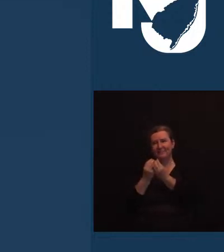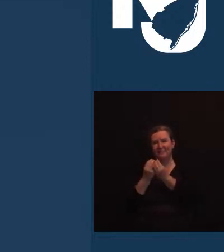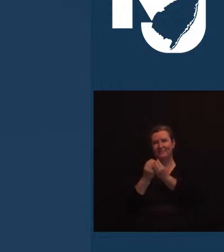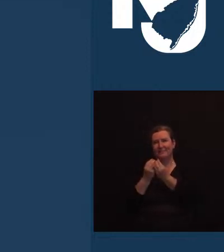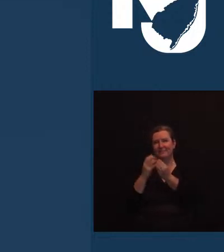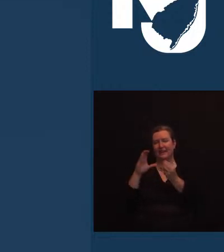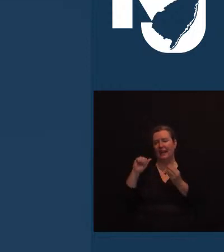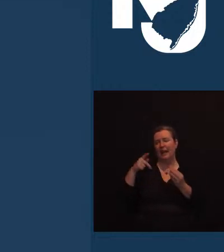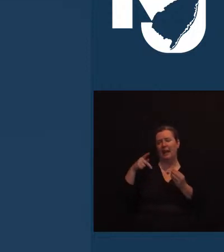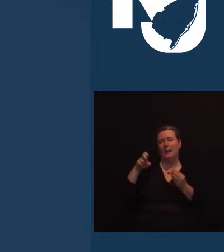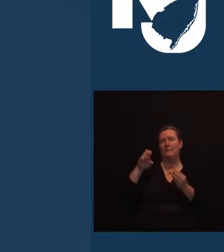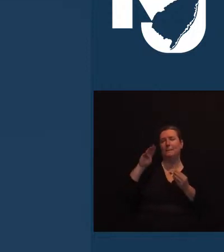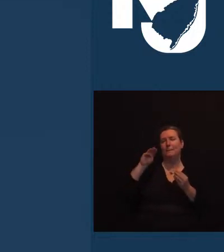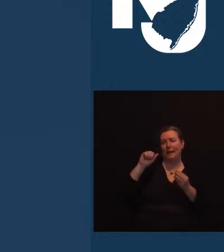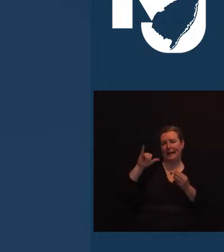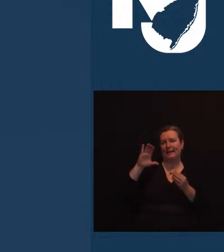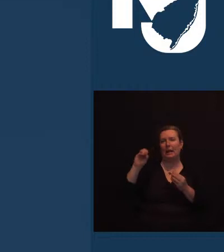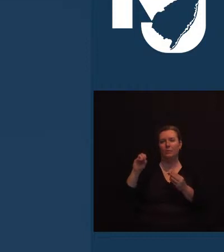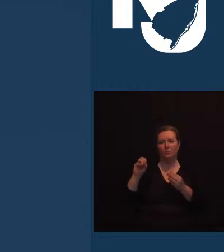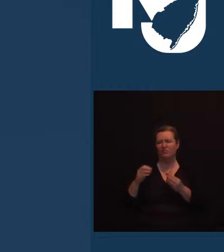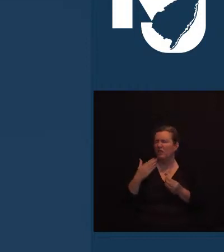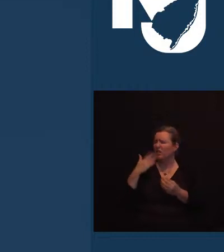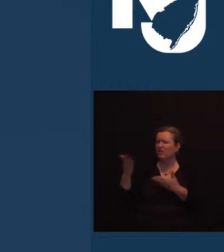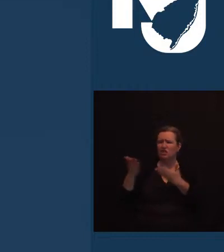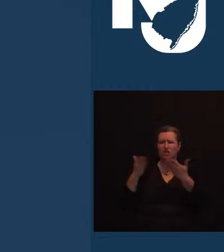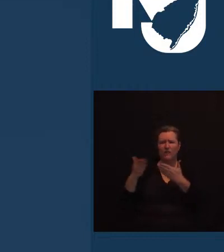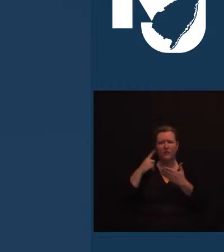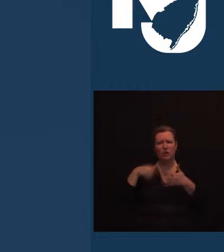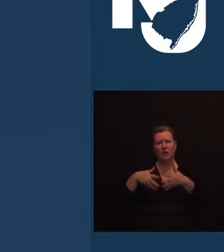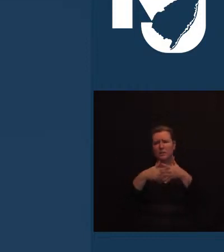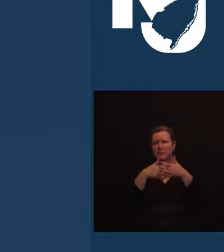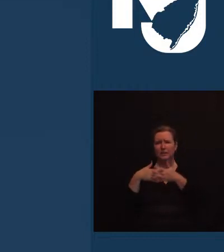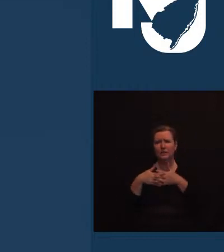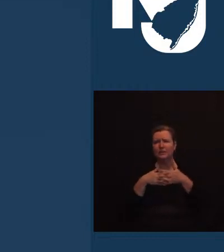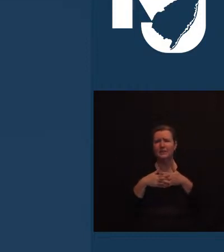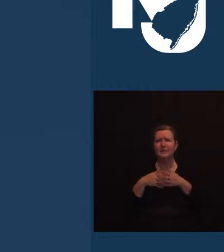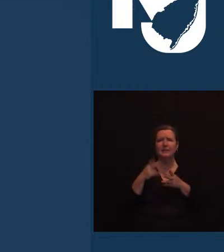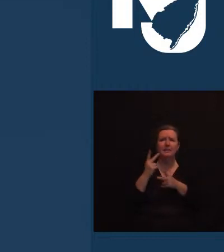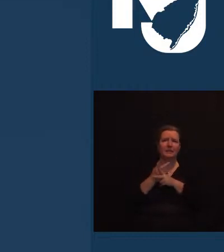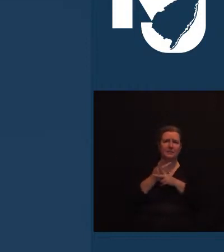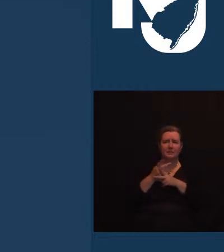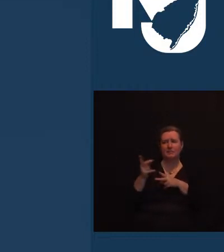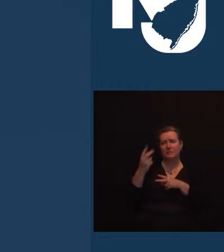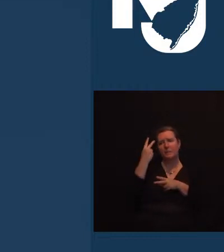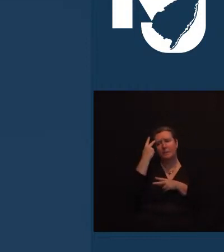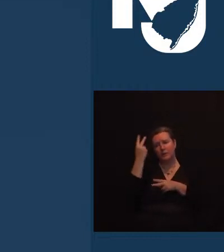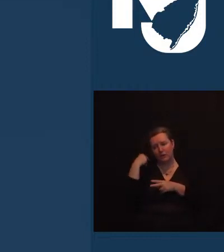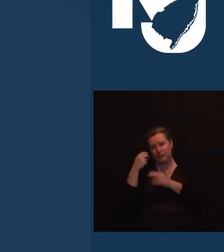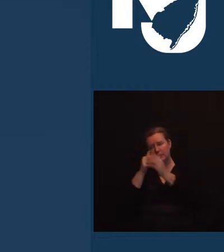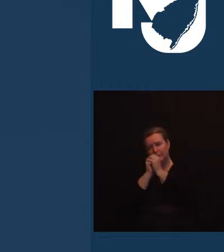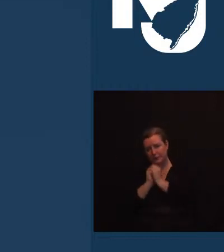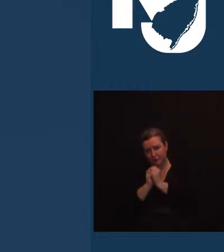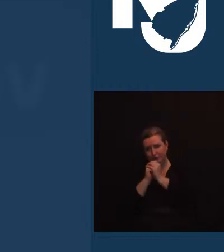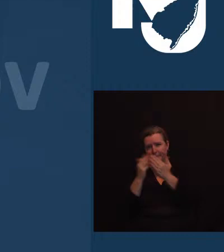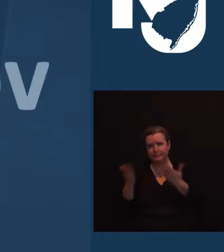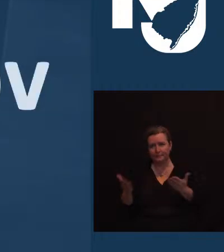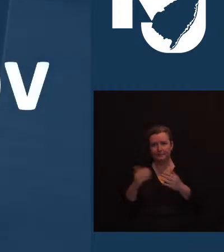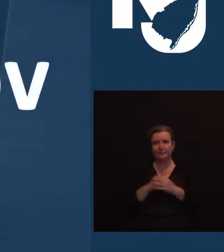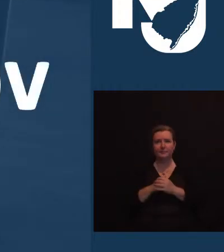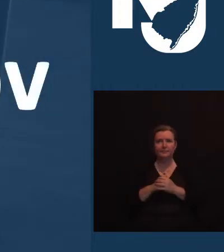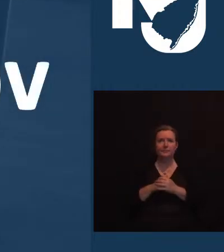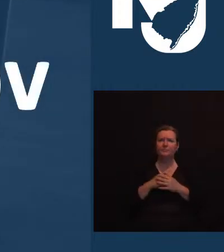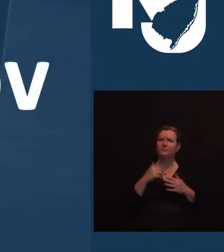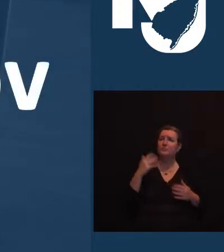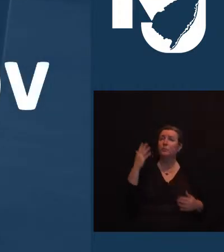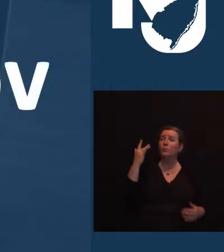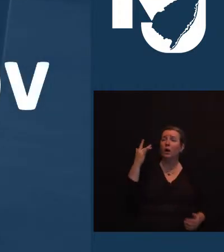his extraordinary service to our nation, and we keep his memory and his family in our prayers. I haven't said this in a while, but the reason we